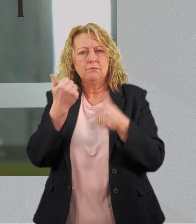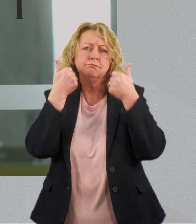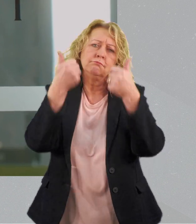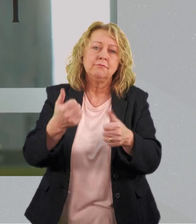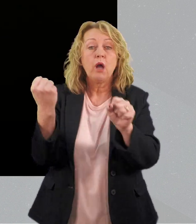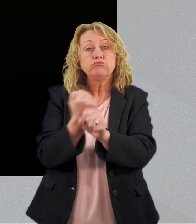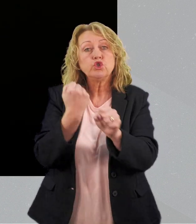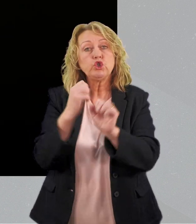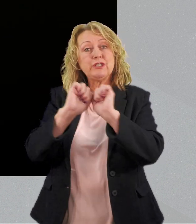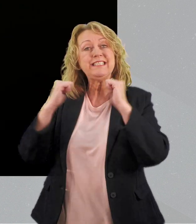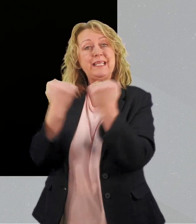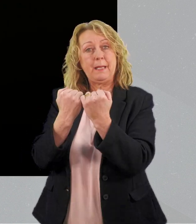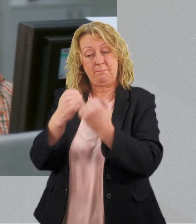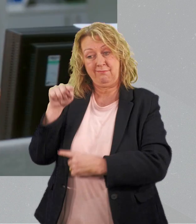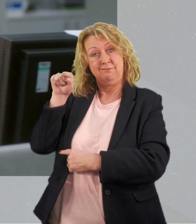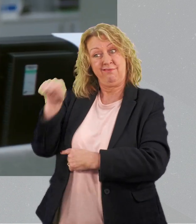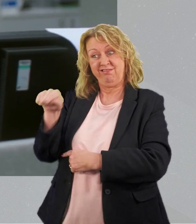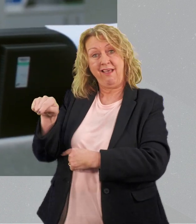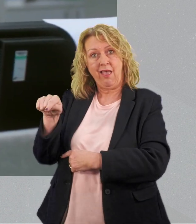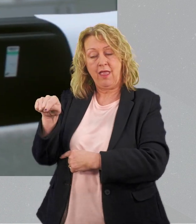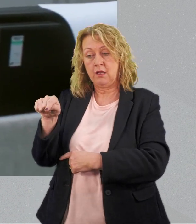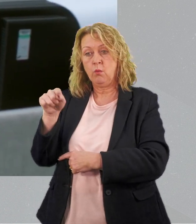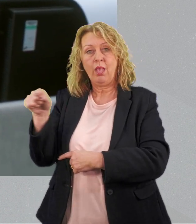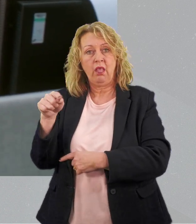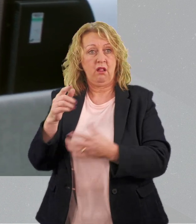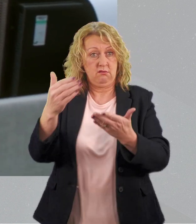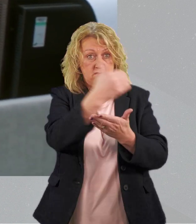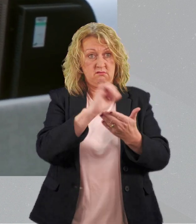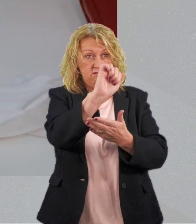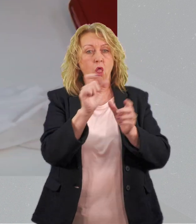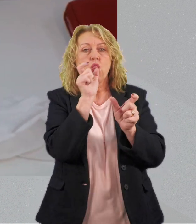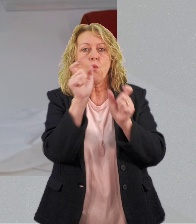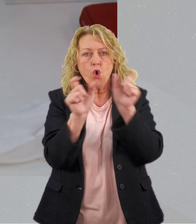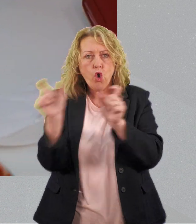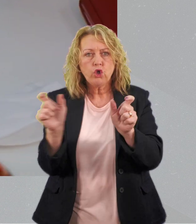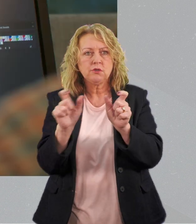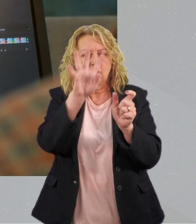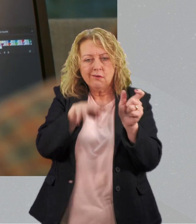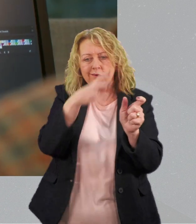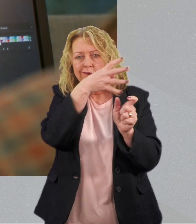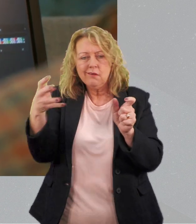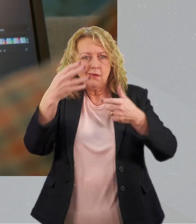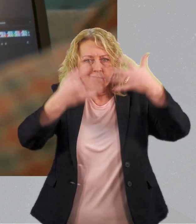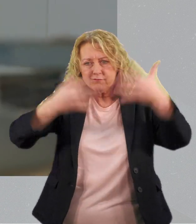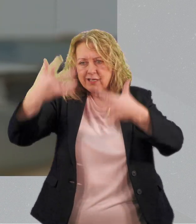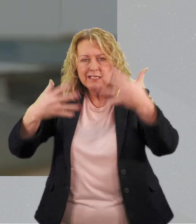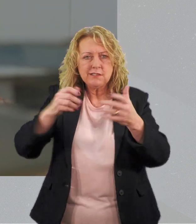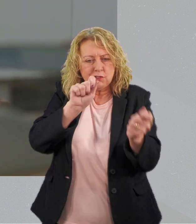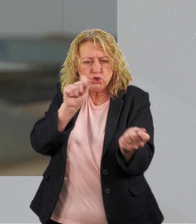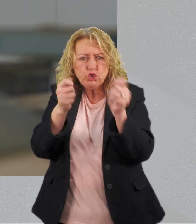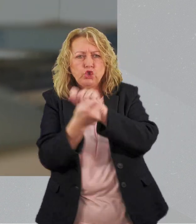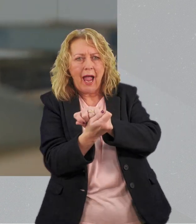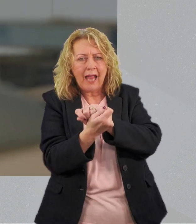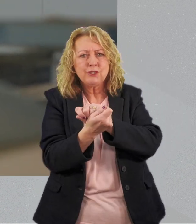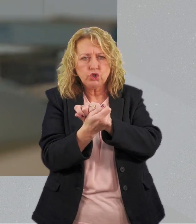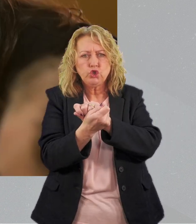production team. Because the production team takes the words, takes the tables and the figures and converts